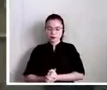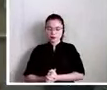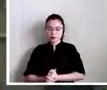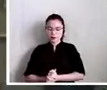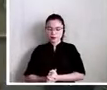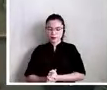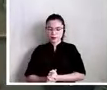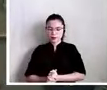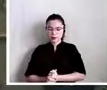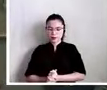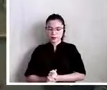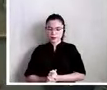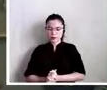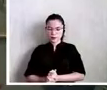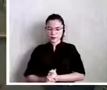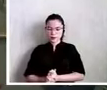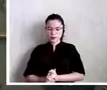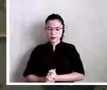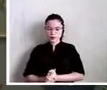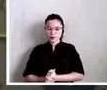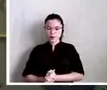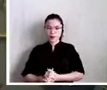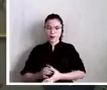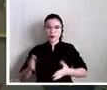Amen. Let us pray.